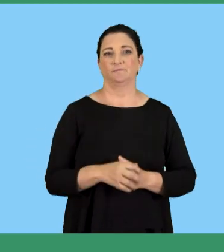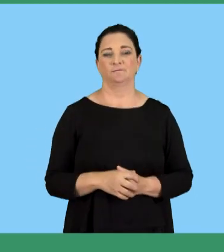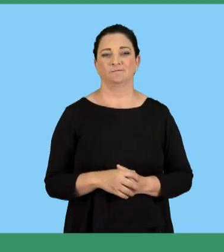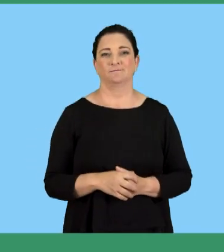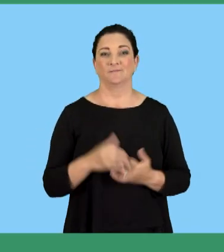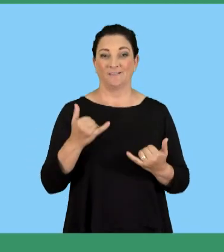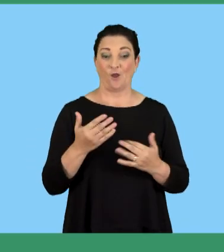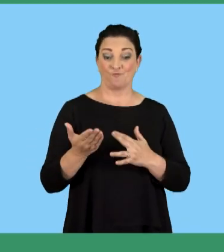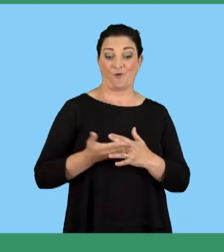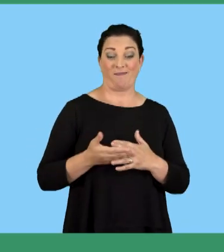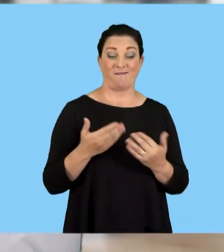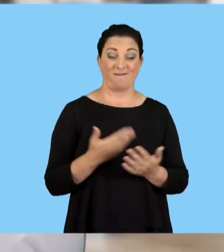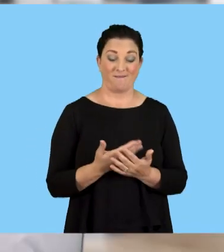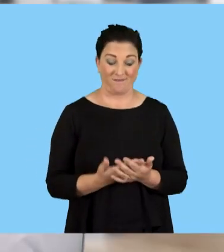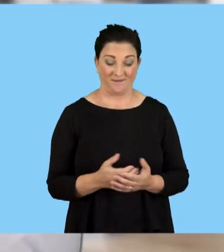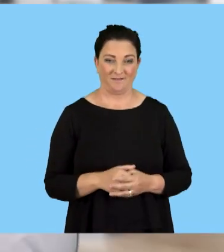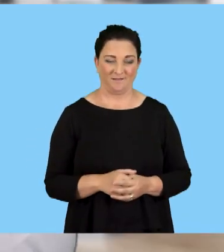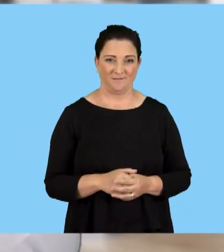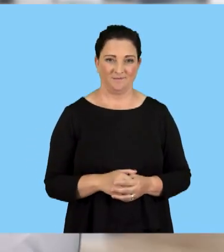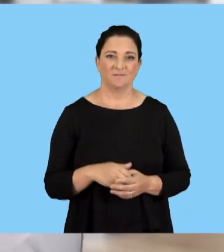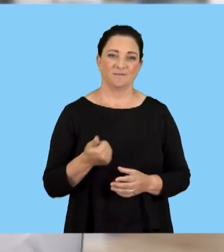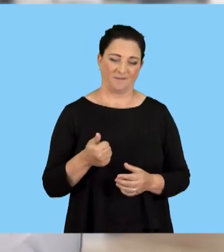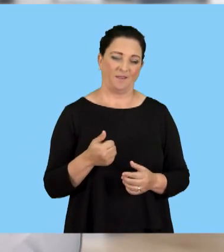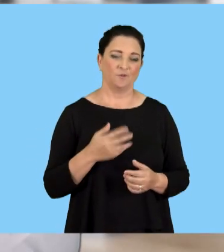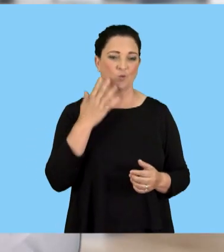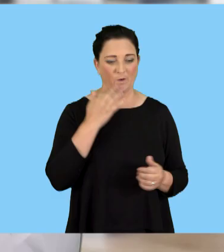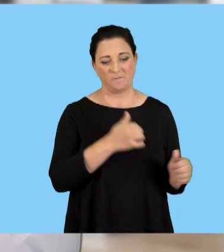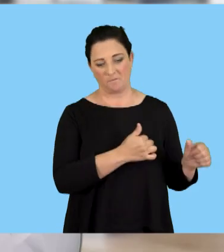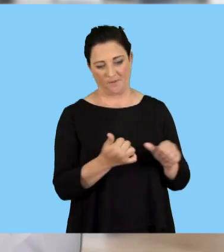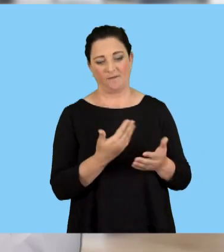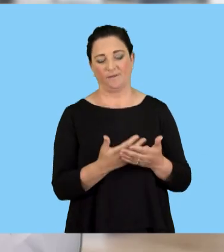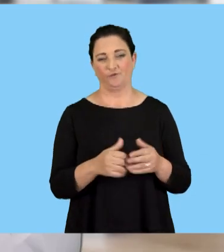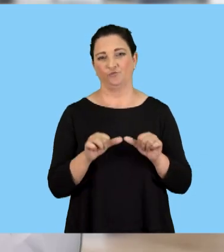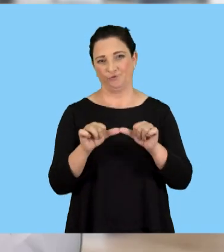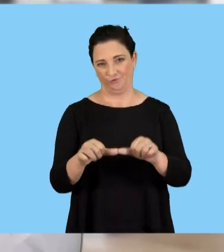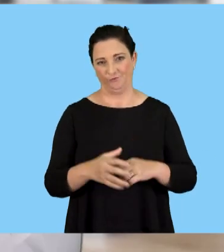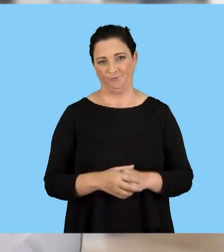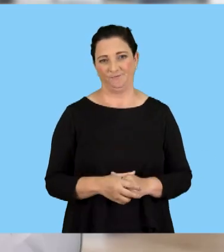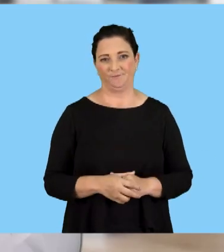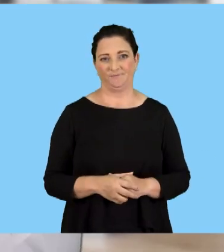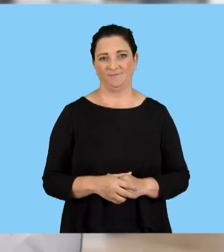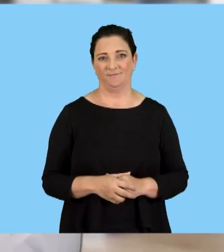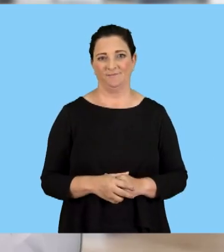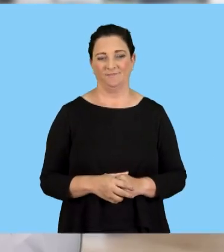So with that being said, let us take a short break and we will continue shortly.